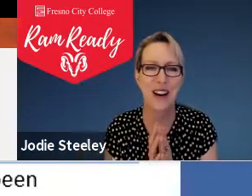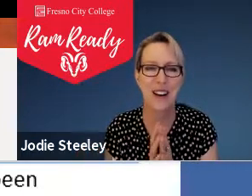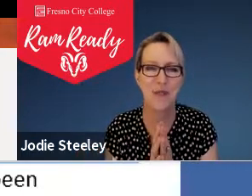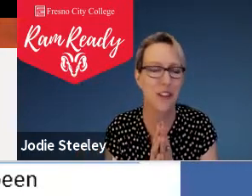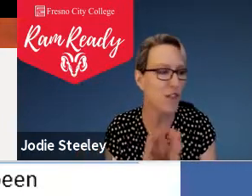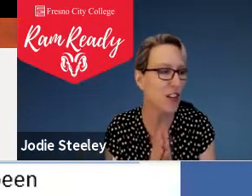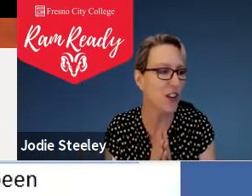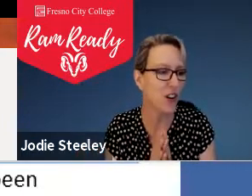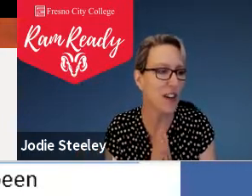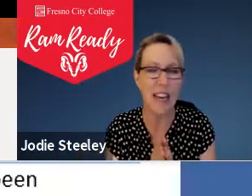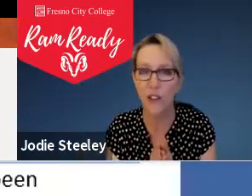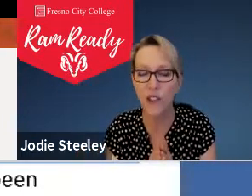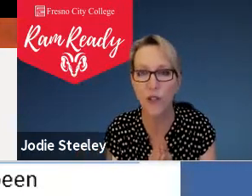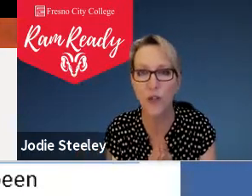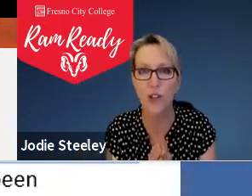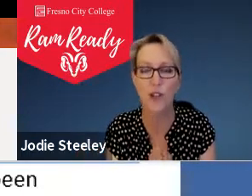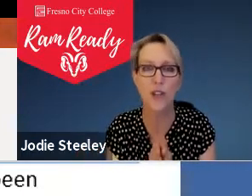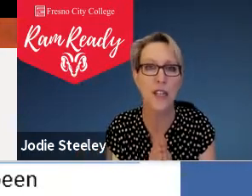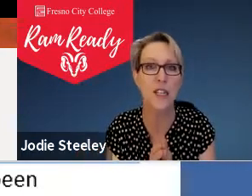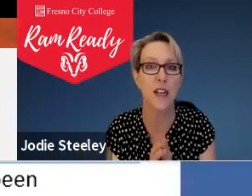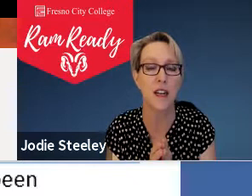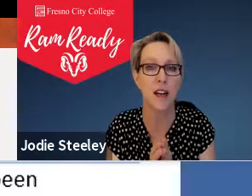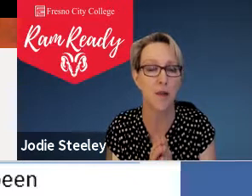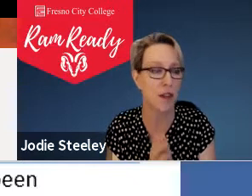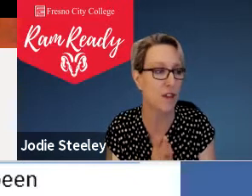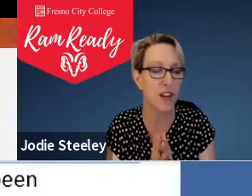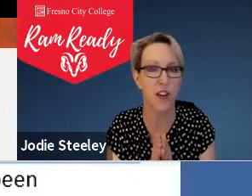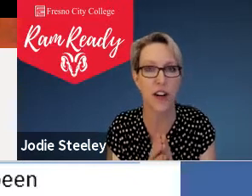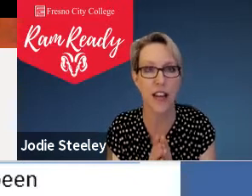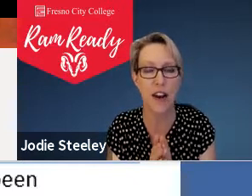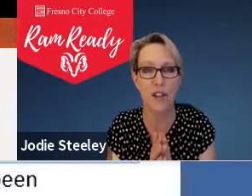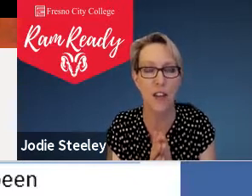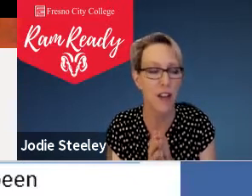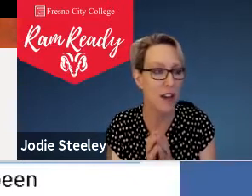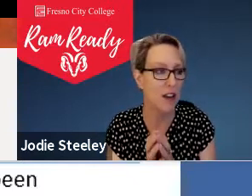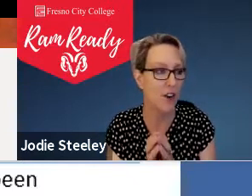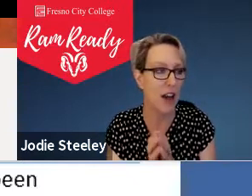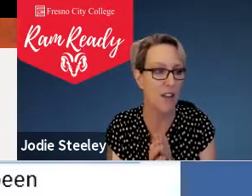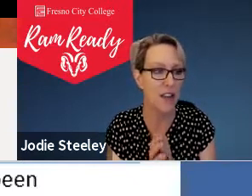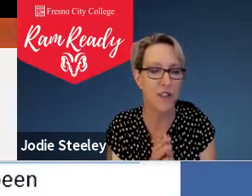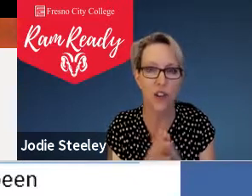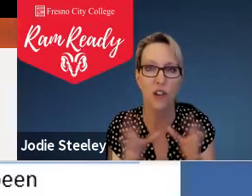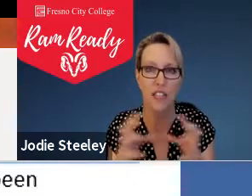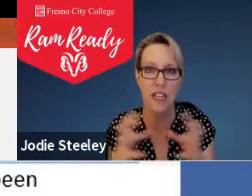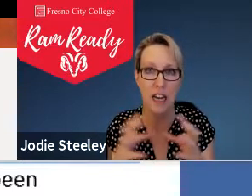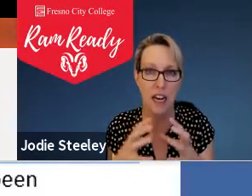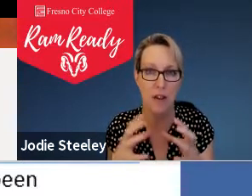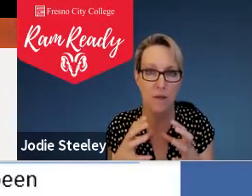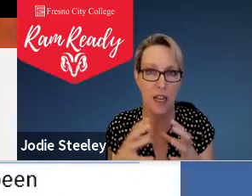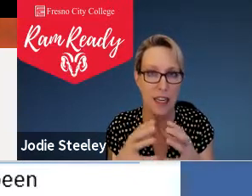you configure your account, which you do need to configure your account if you're having